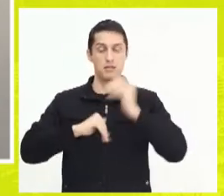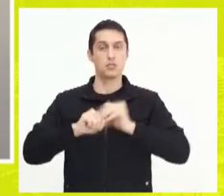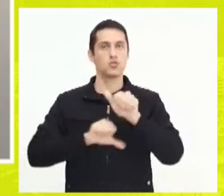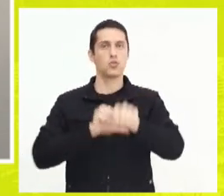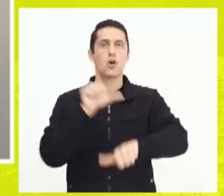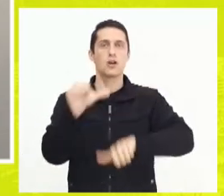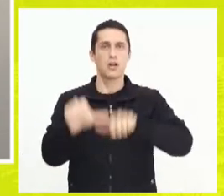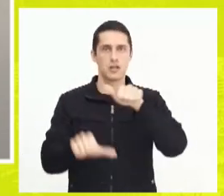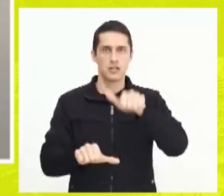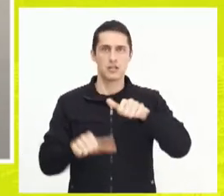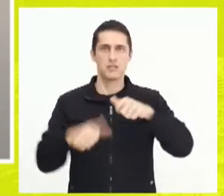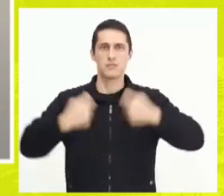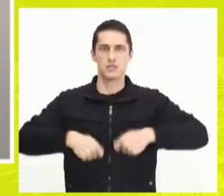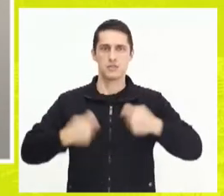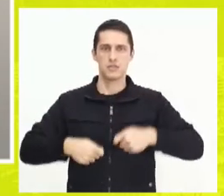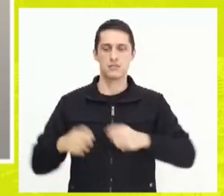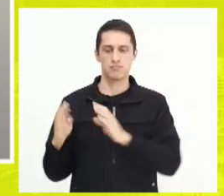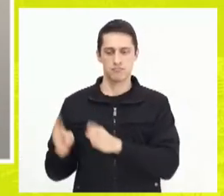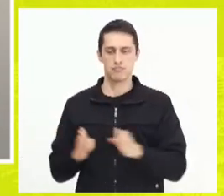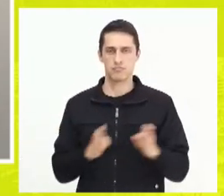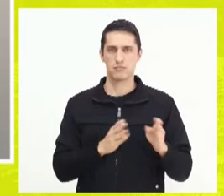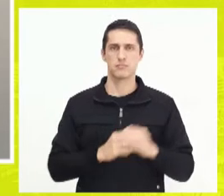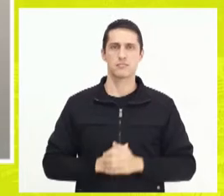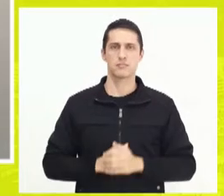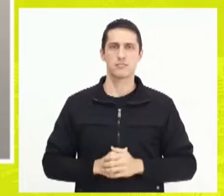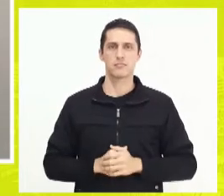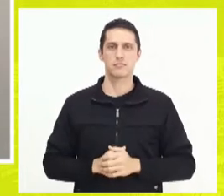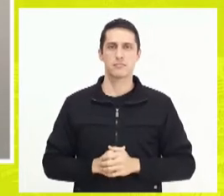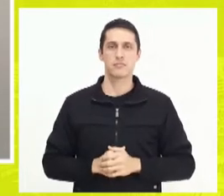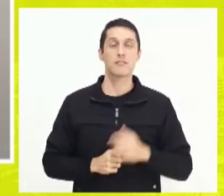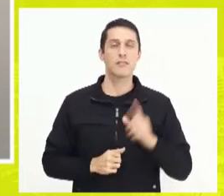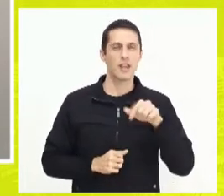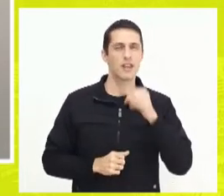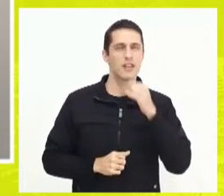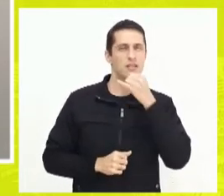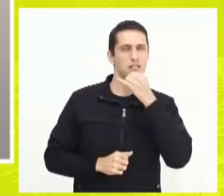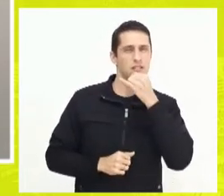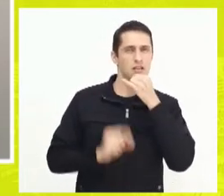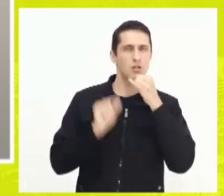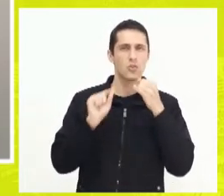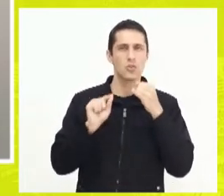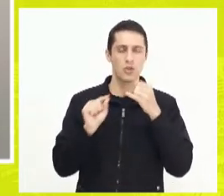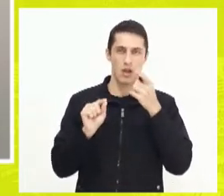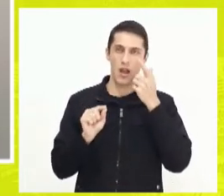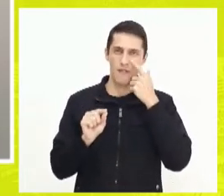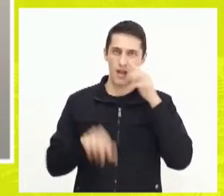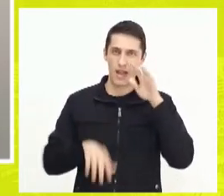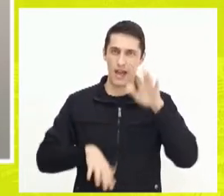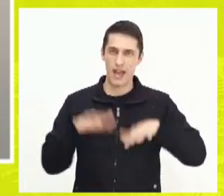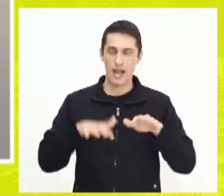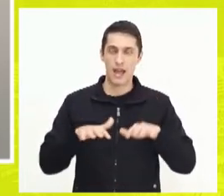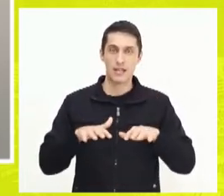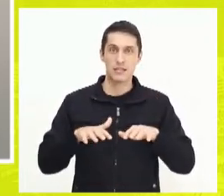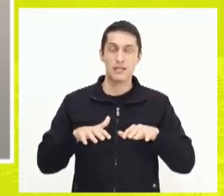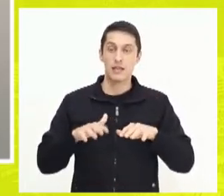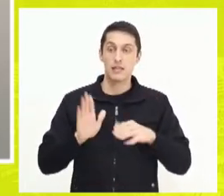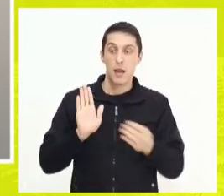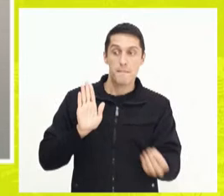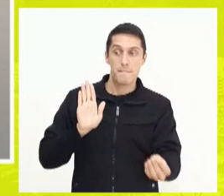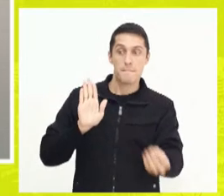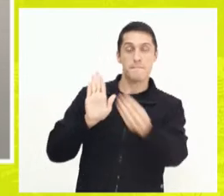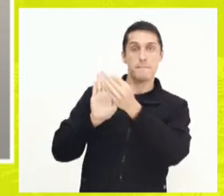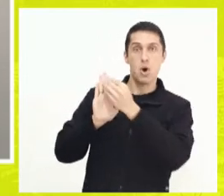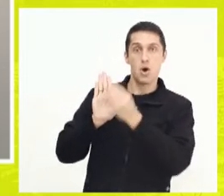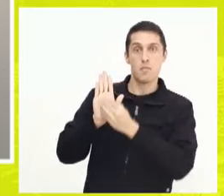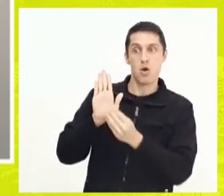modified and i think it's really sad to see good articles done